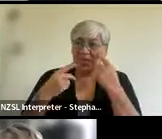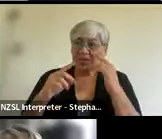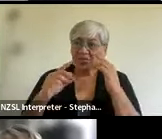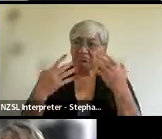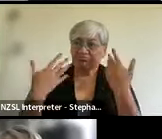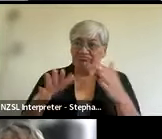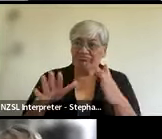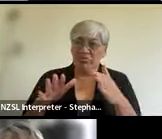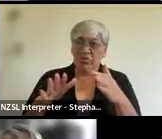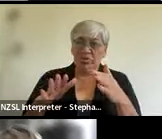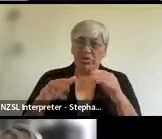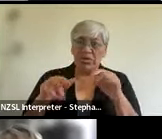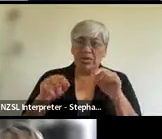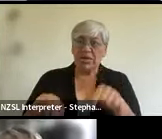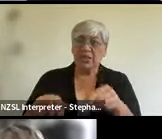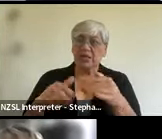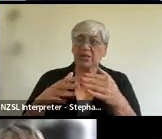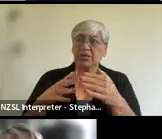present.